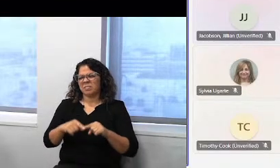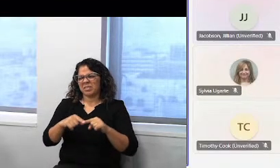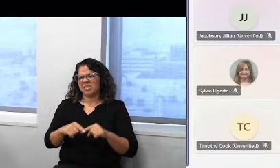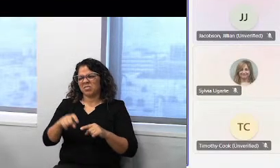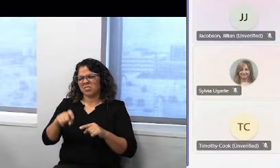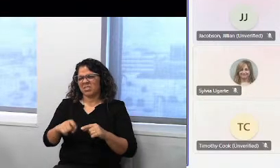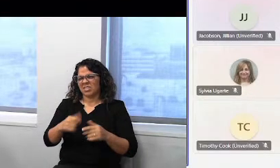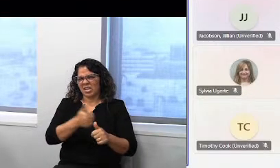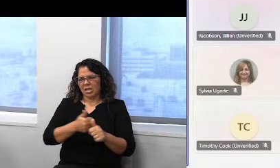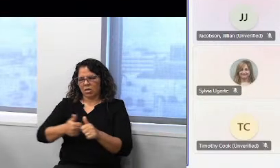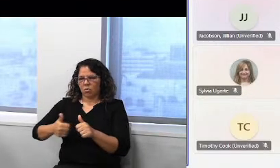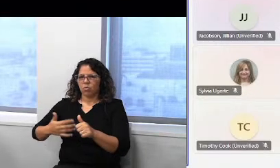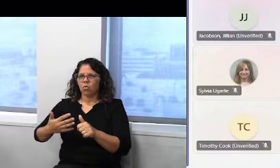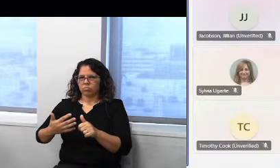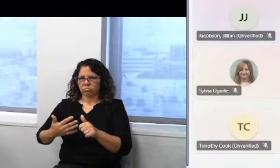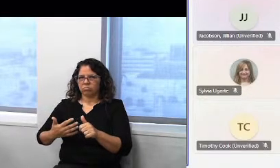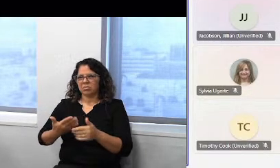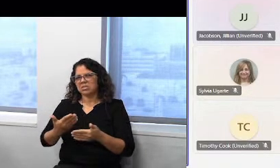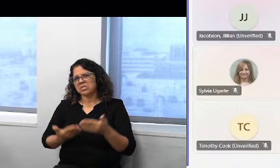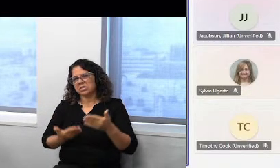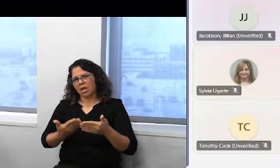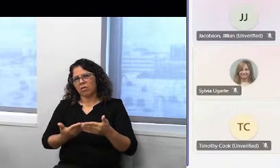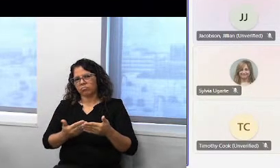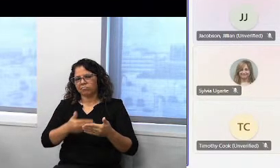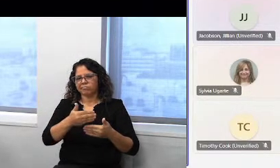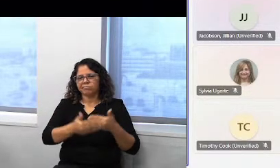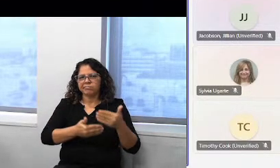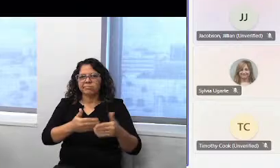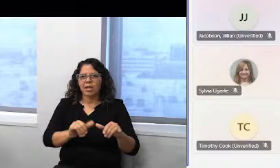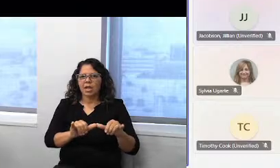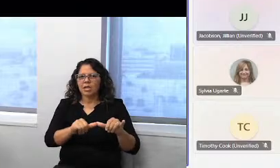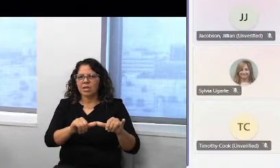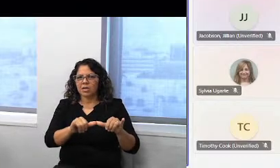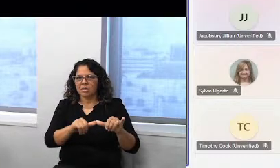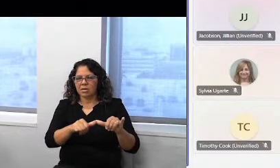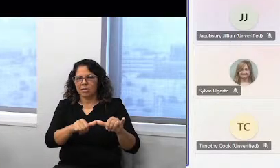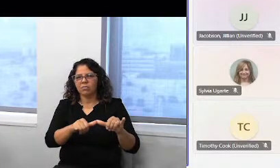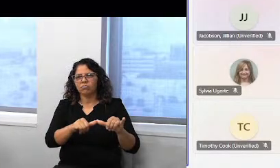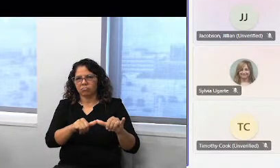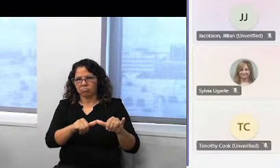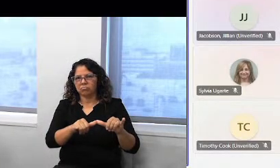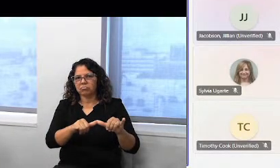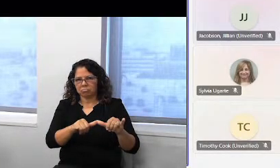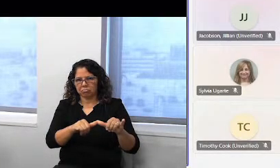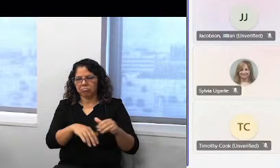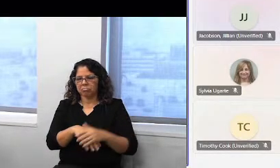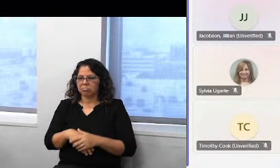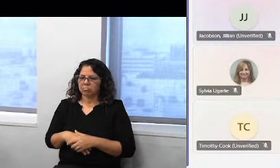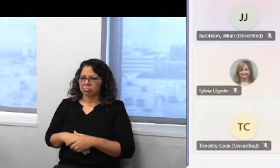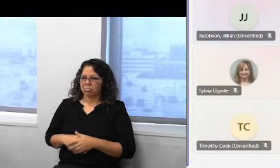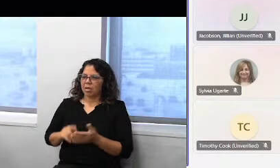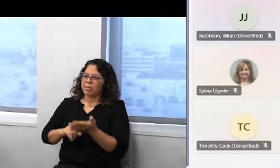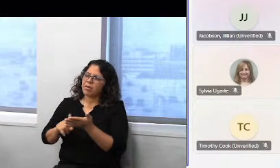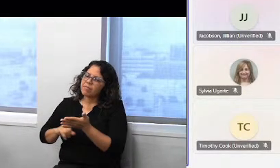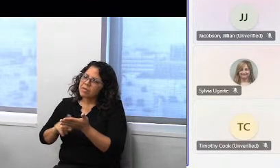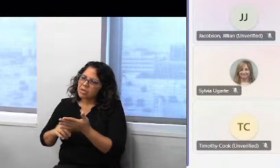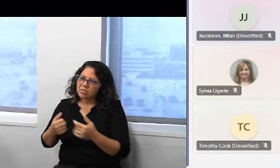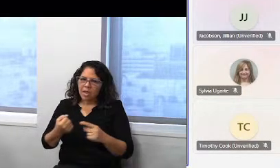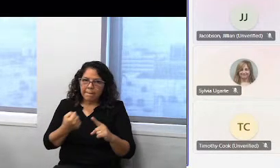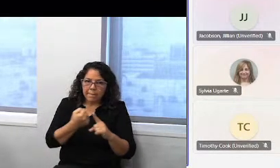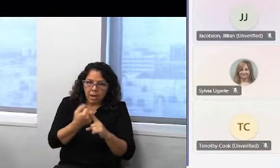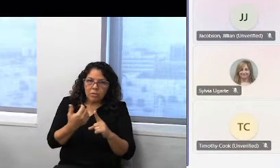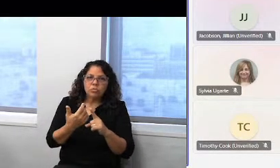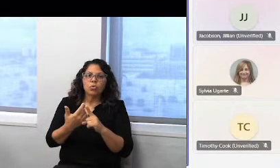phase. There are three main phases. We do system impact studies, facility studies, and interconnection studies that we